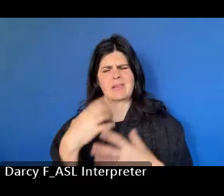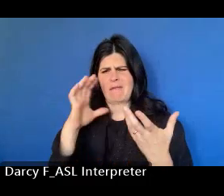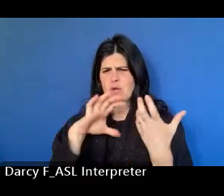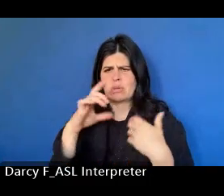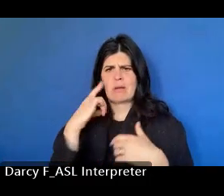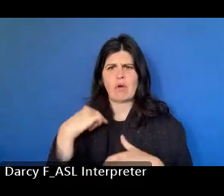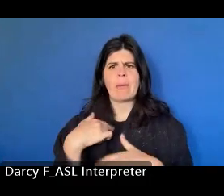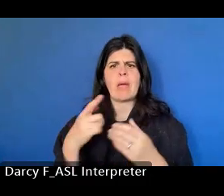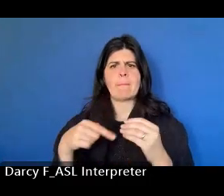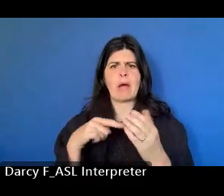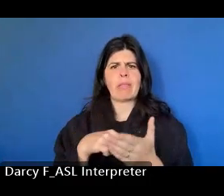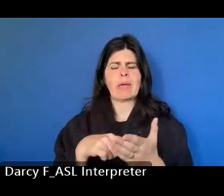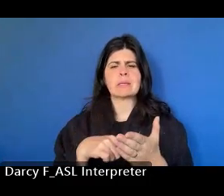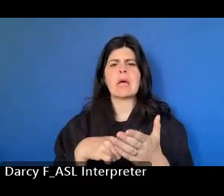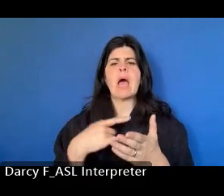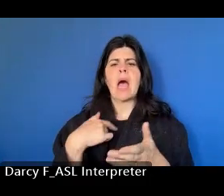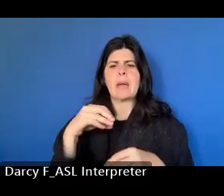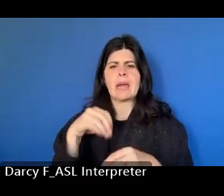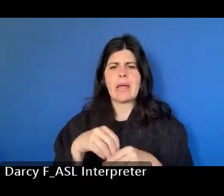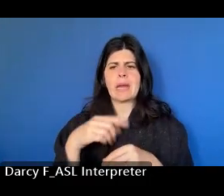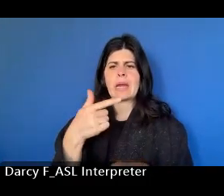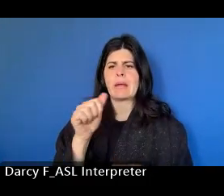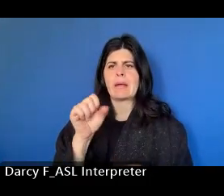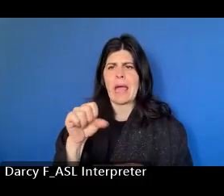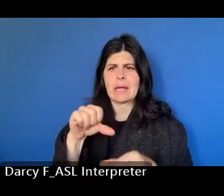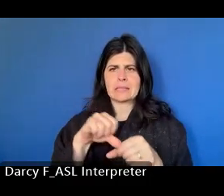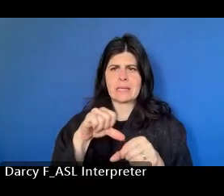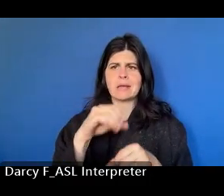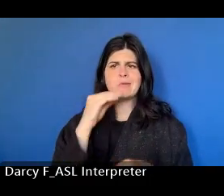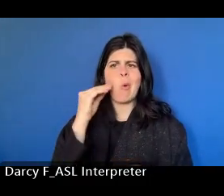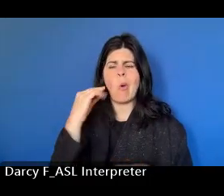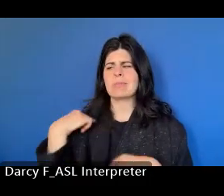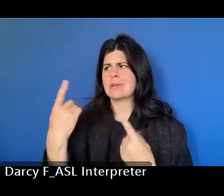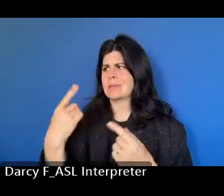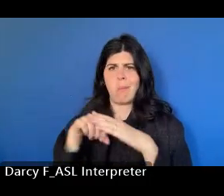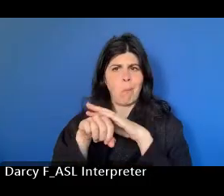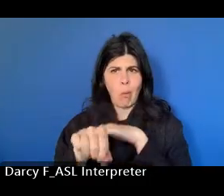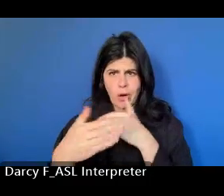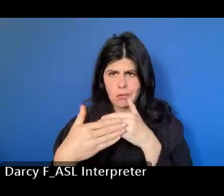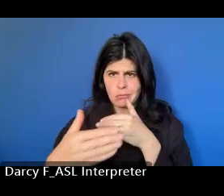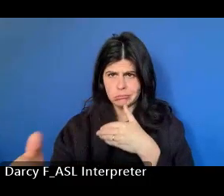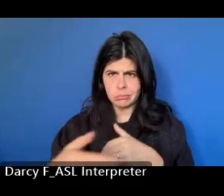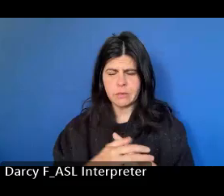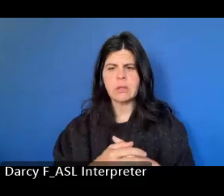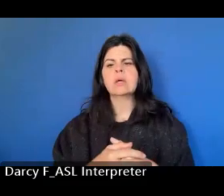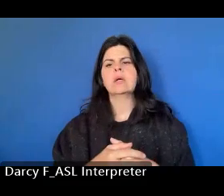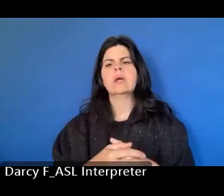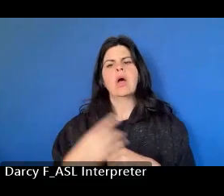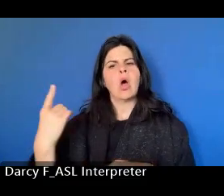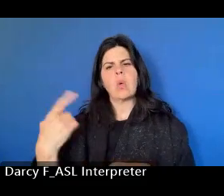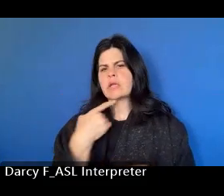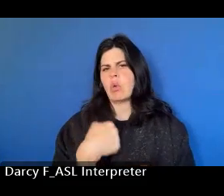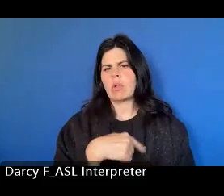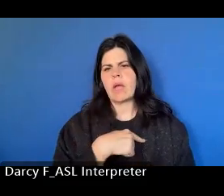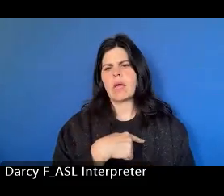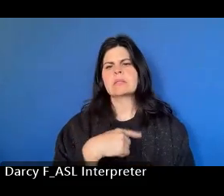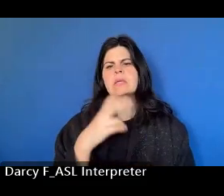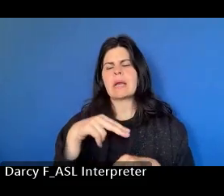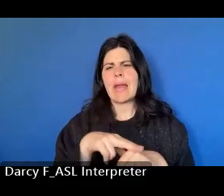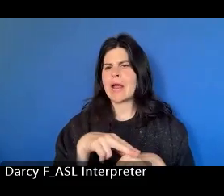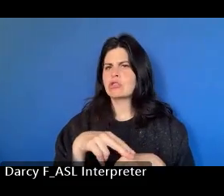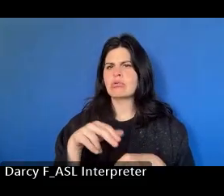I've been in a gas home since I was born, and we were always told that natural gas